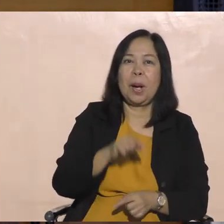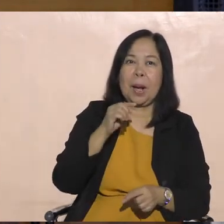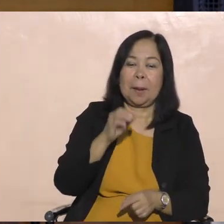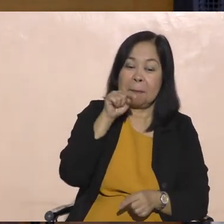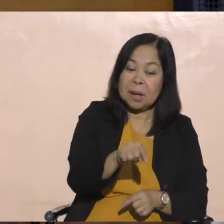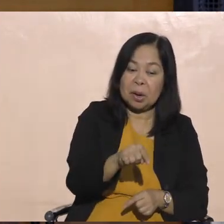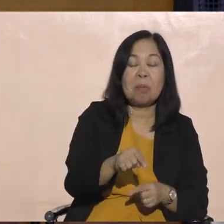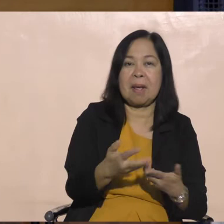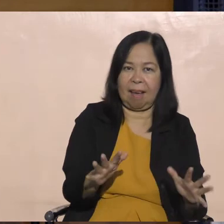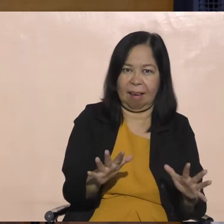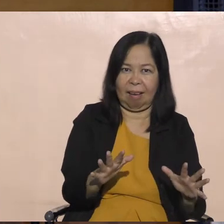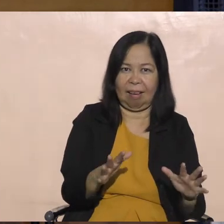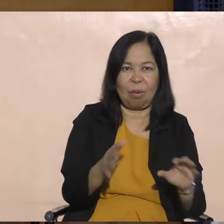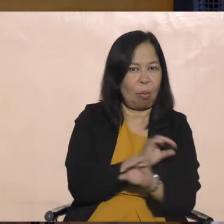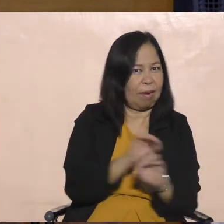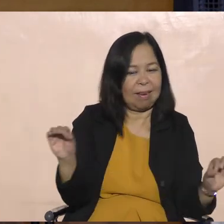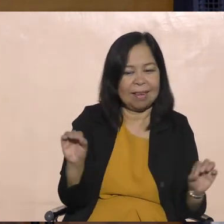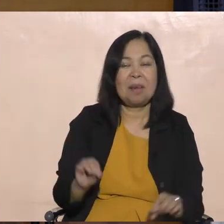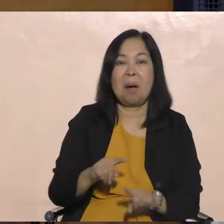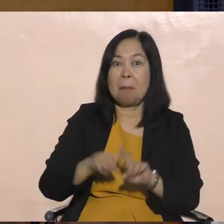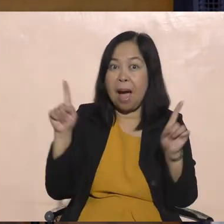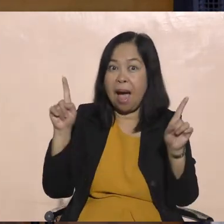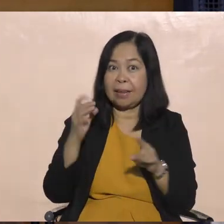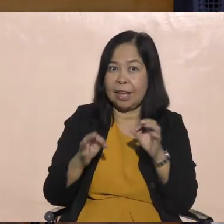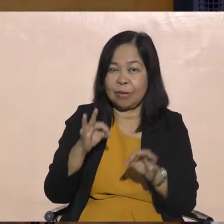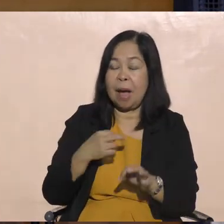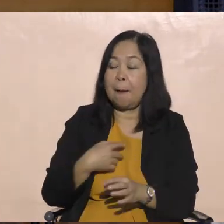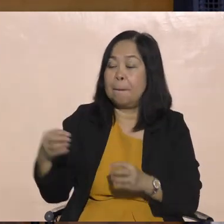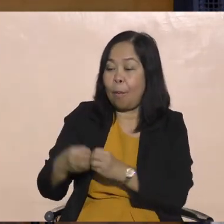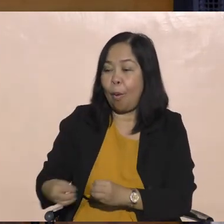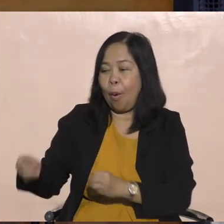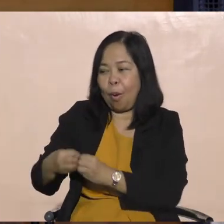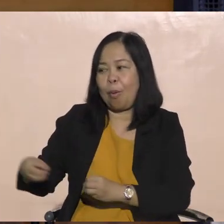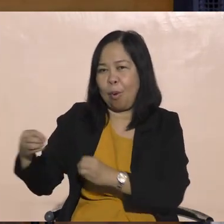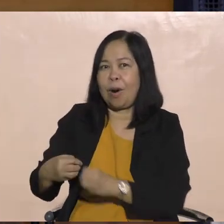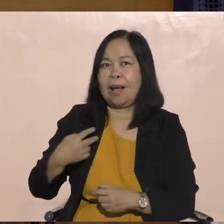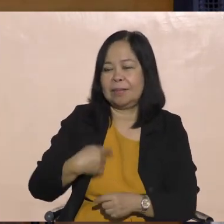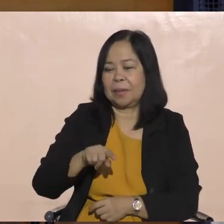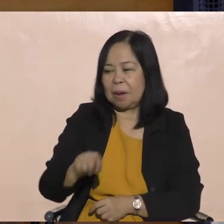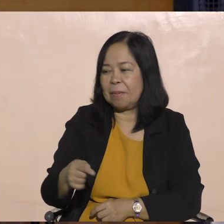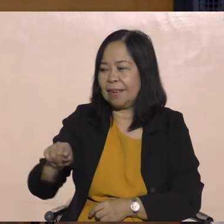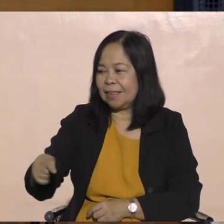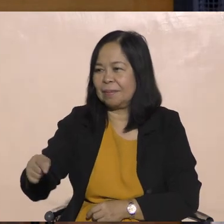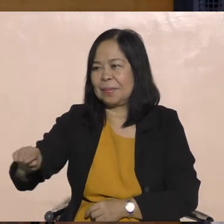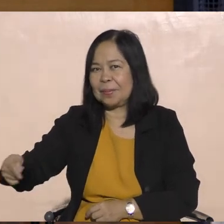Usay mo ingon ta, mga kaigsoonan. Mao na gyud ang katapusan. There's no way out. It's over.